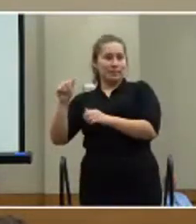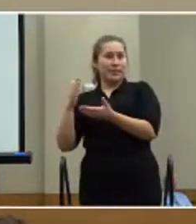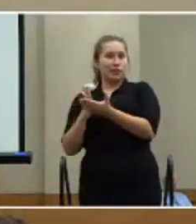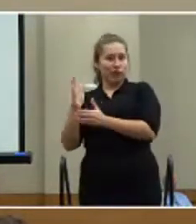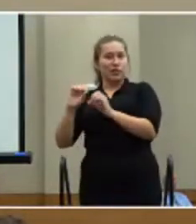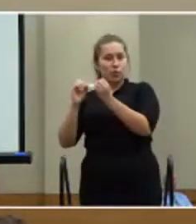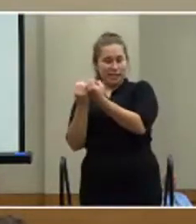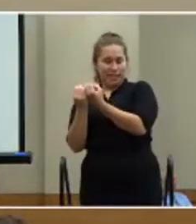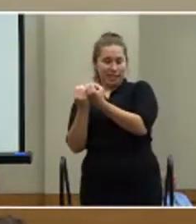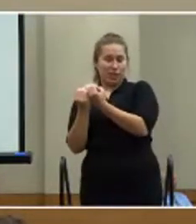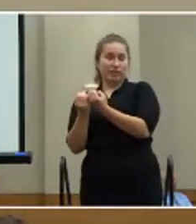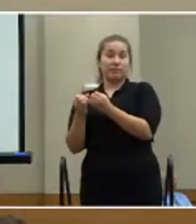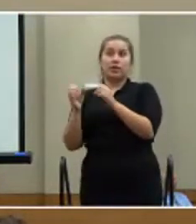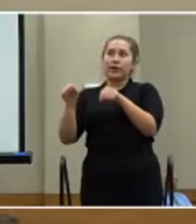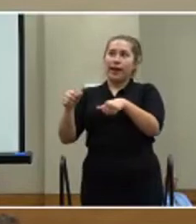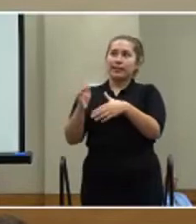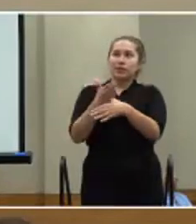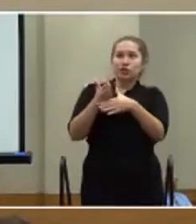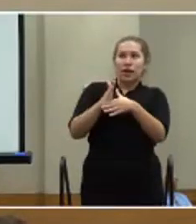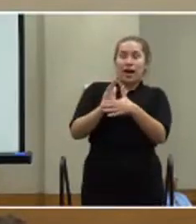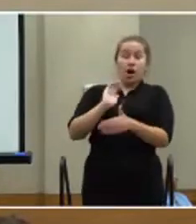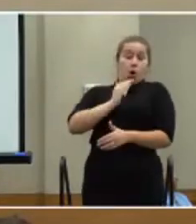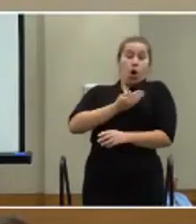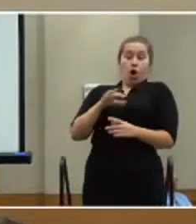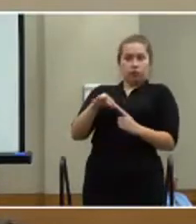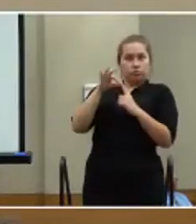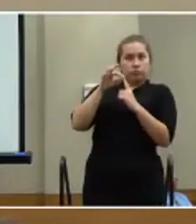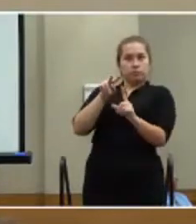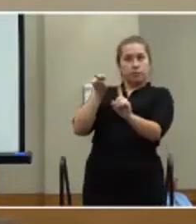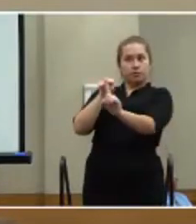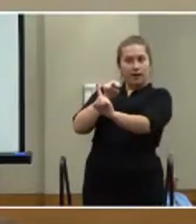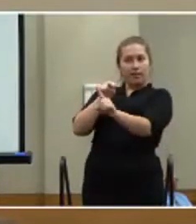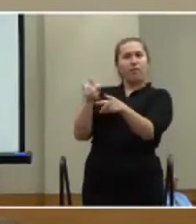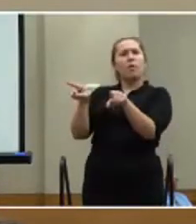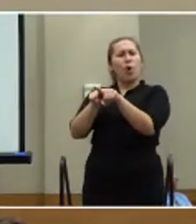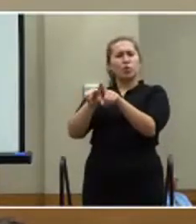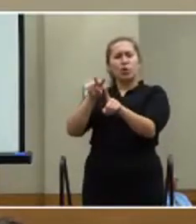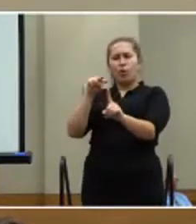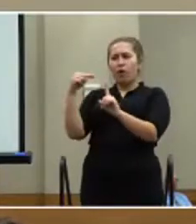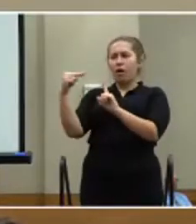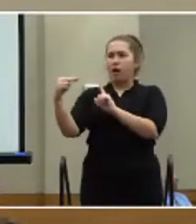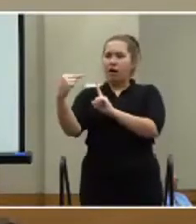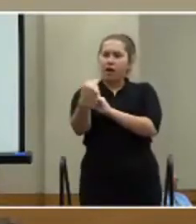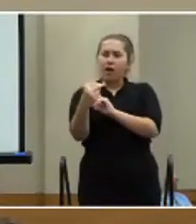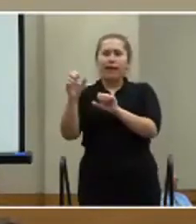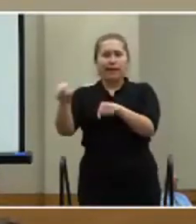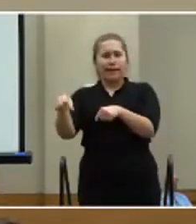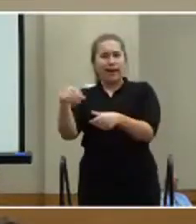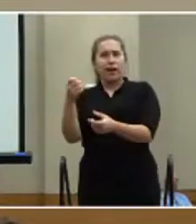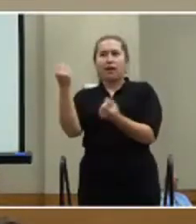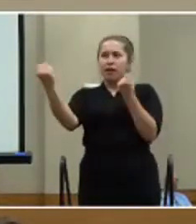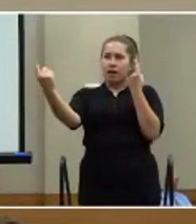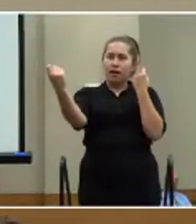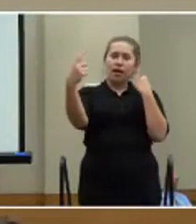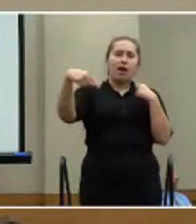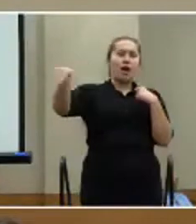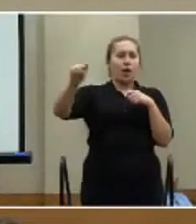to share our unique perspective, but to learn from the wisdom of other people with